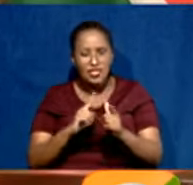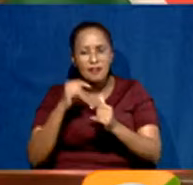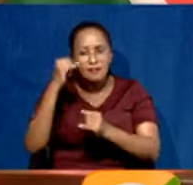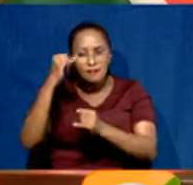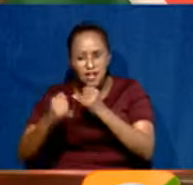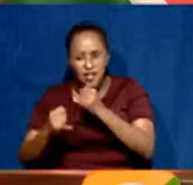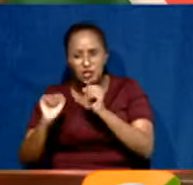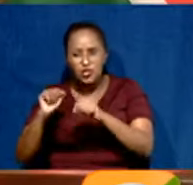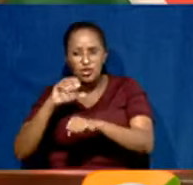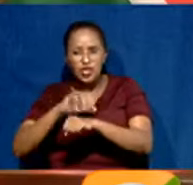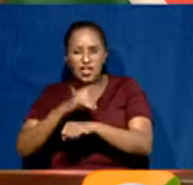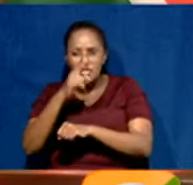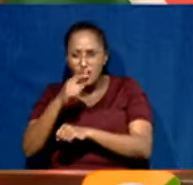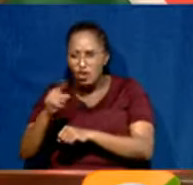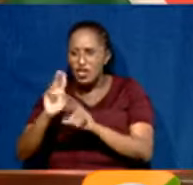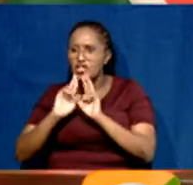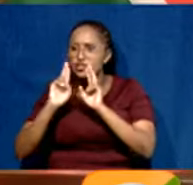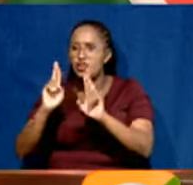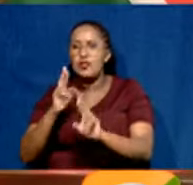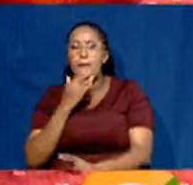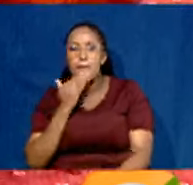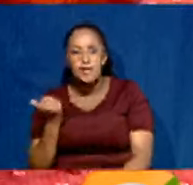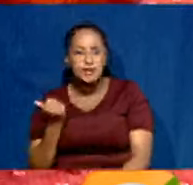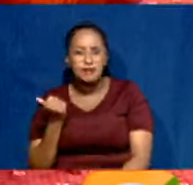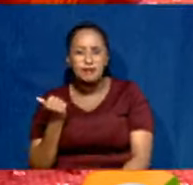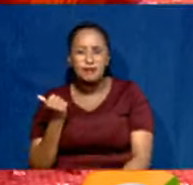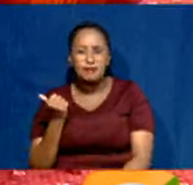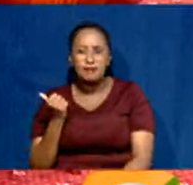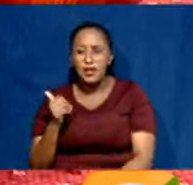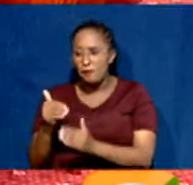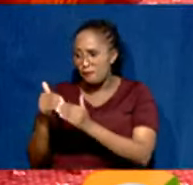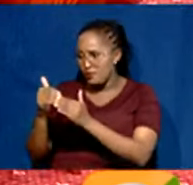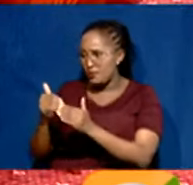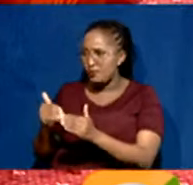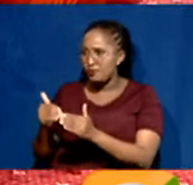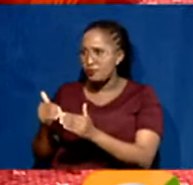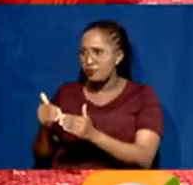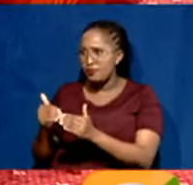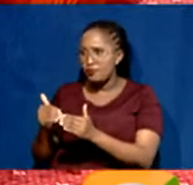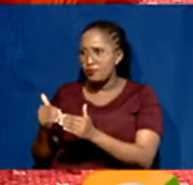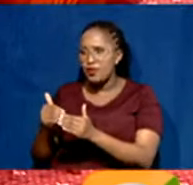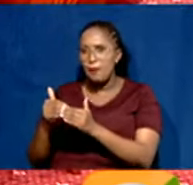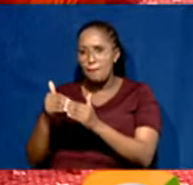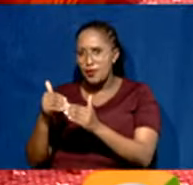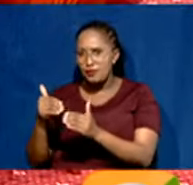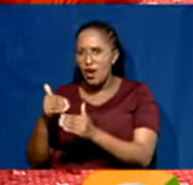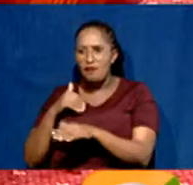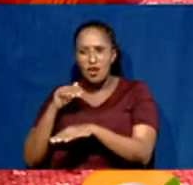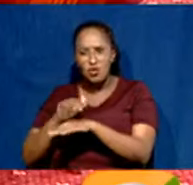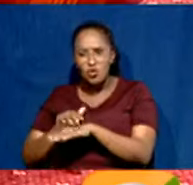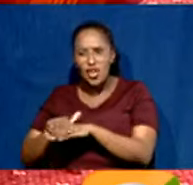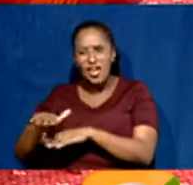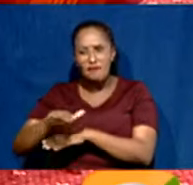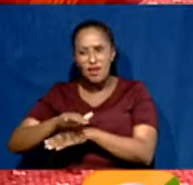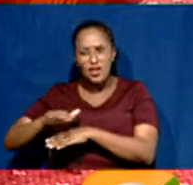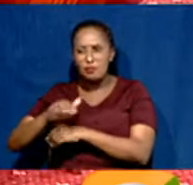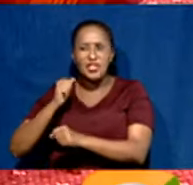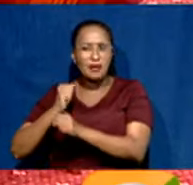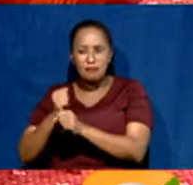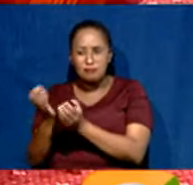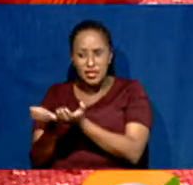get the right results better. Mheshimiwa Rais, awali kulikuwa na mazingira mazuri pengine ya kufanyia